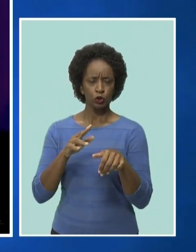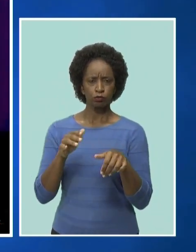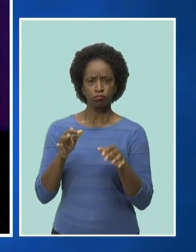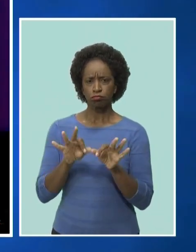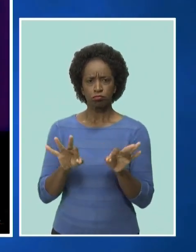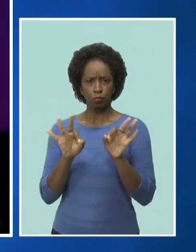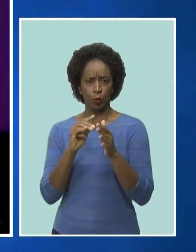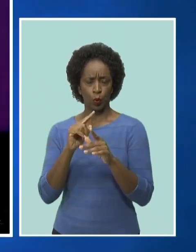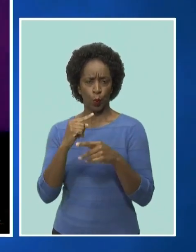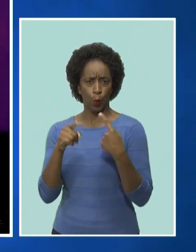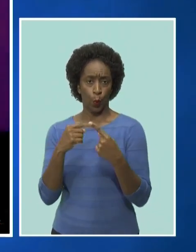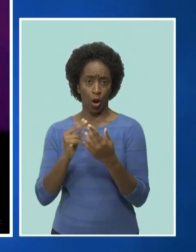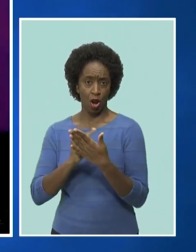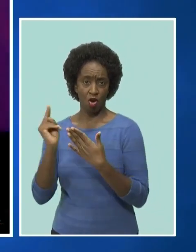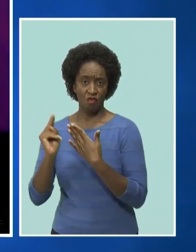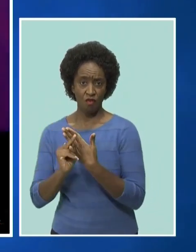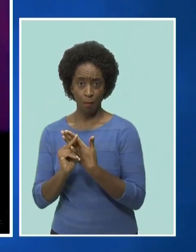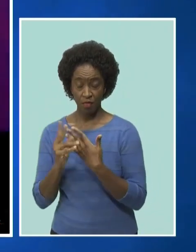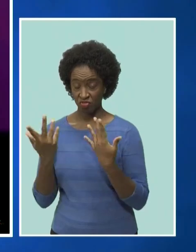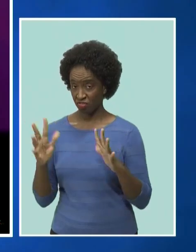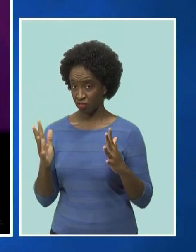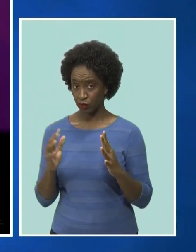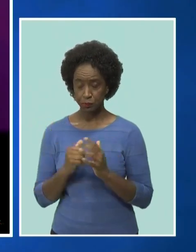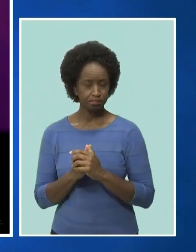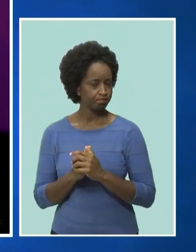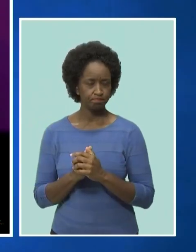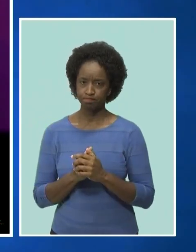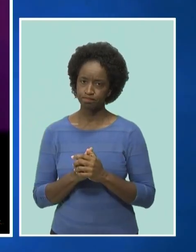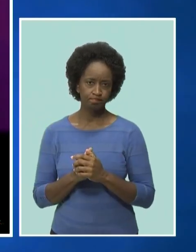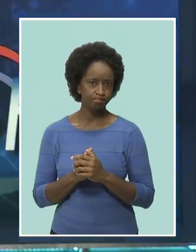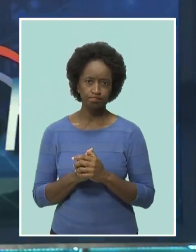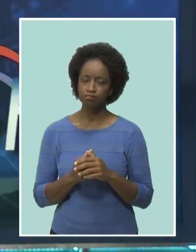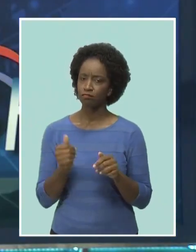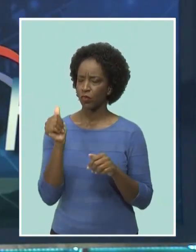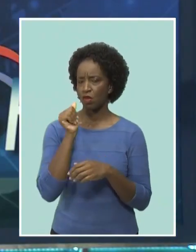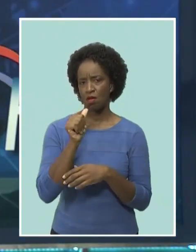every single day of the year as we be proud Barbadians.